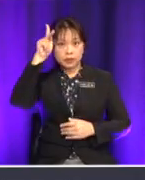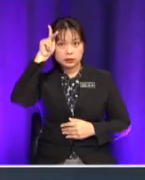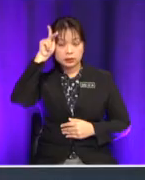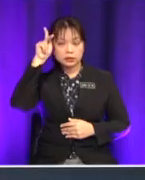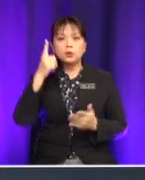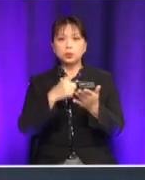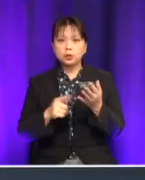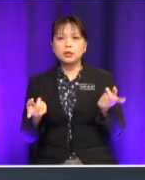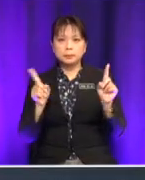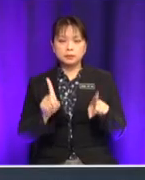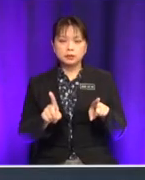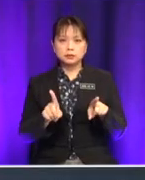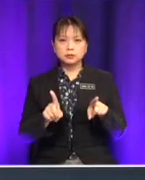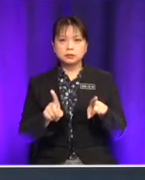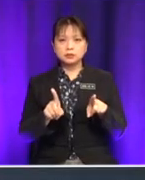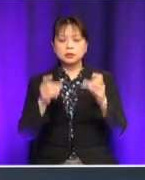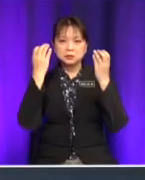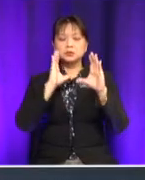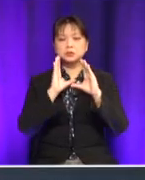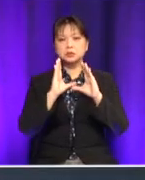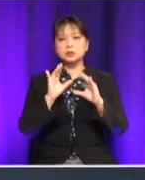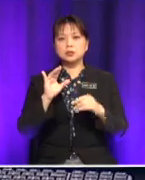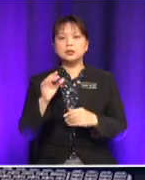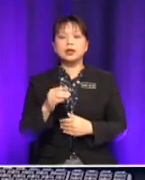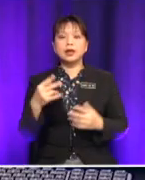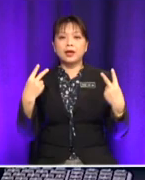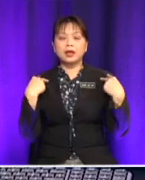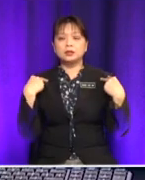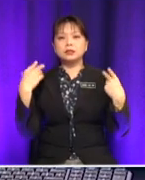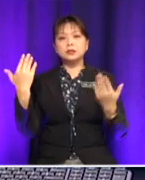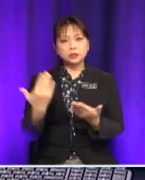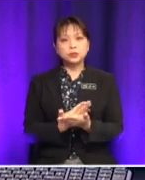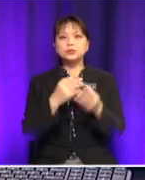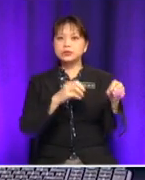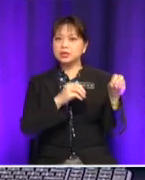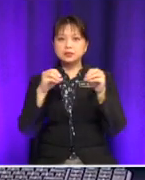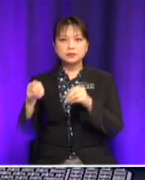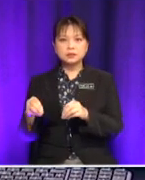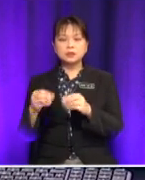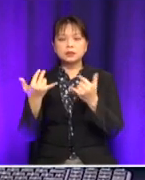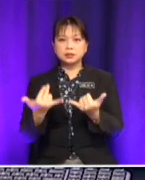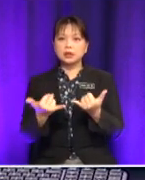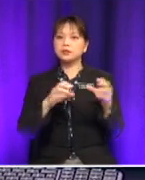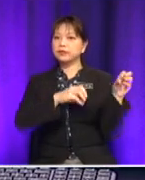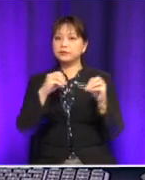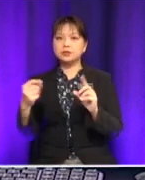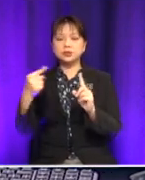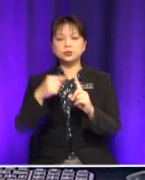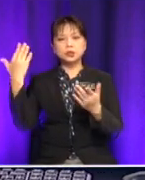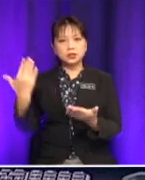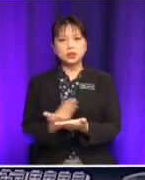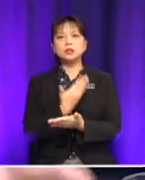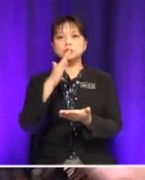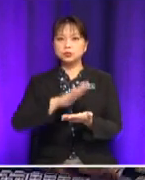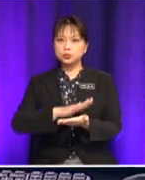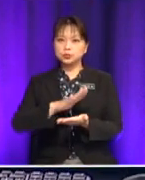Well, I got my next transfer. Uh-huh. And yes, previously I was from SMK Bandar Mas Kota Tinggi, but now I've attached to SMK Chiku